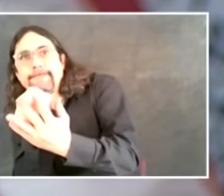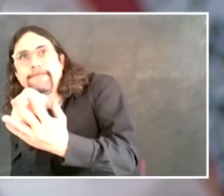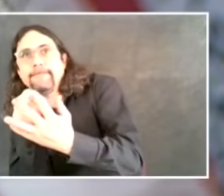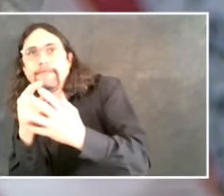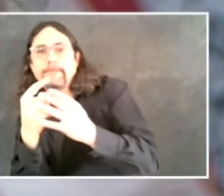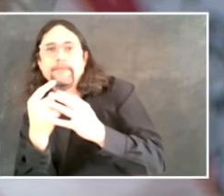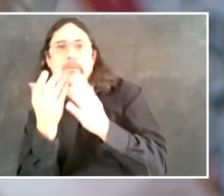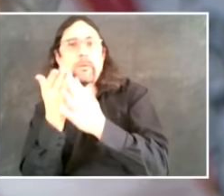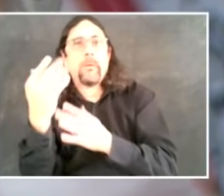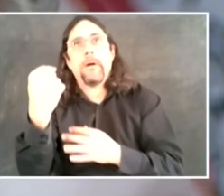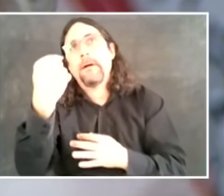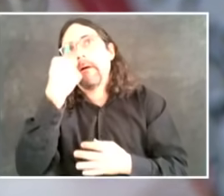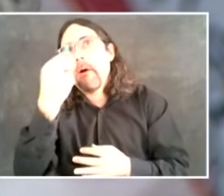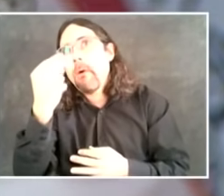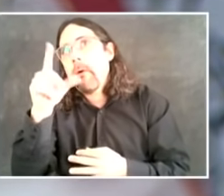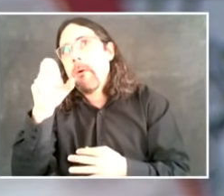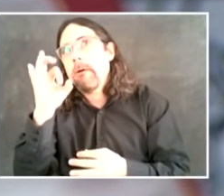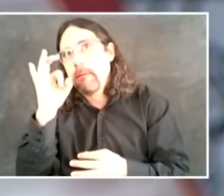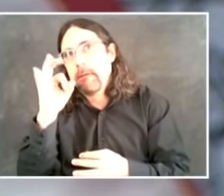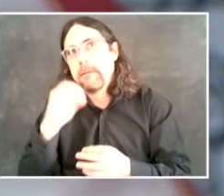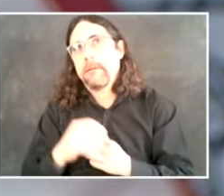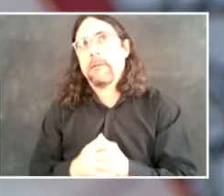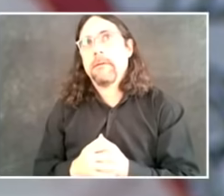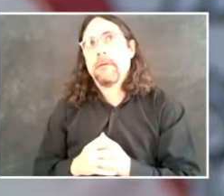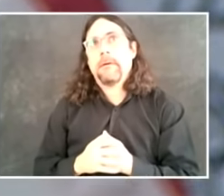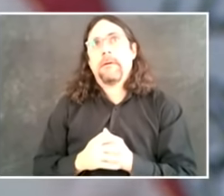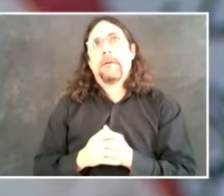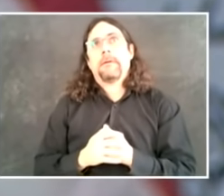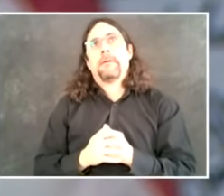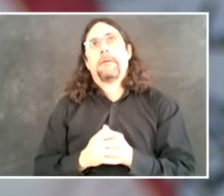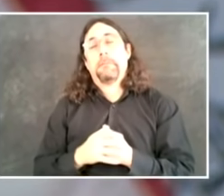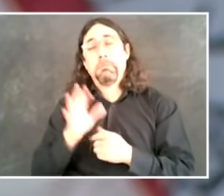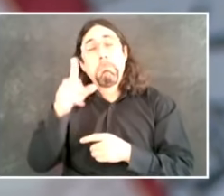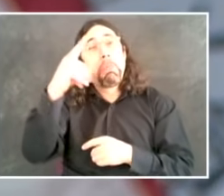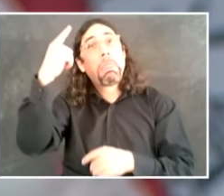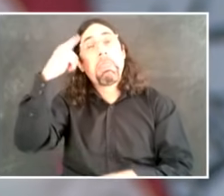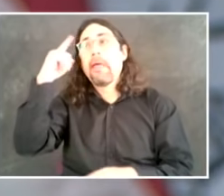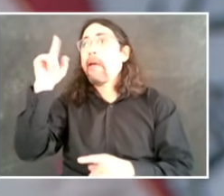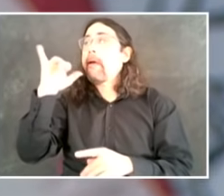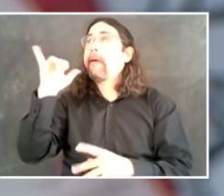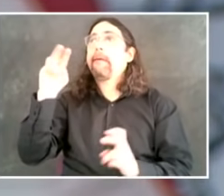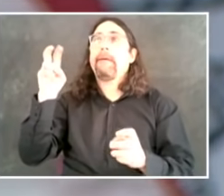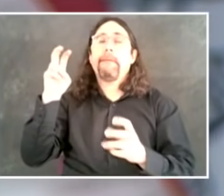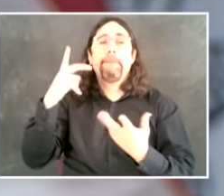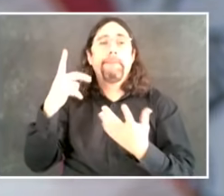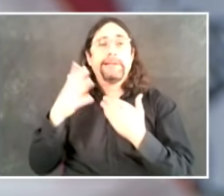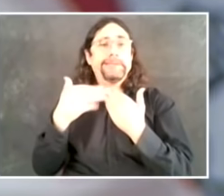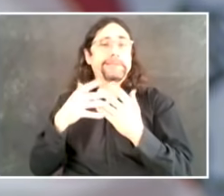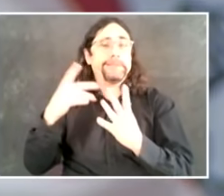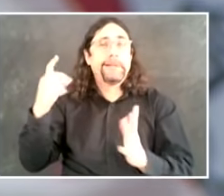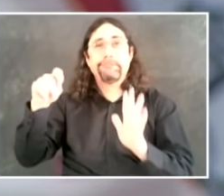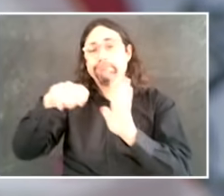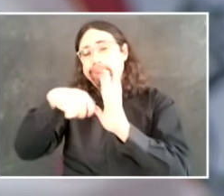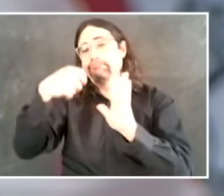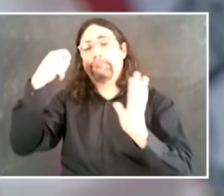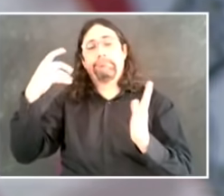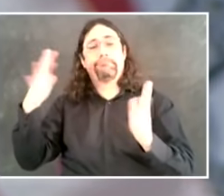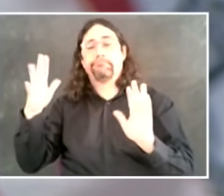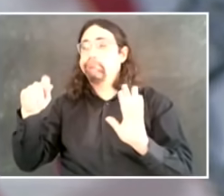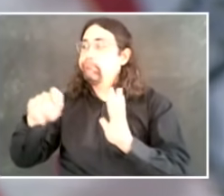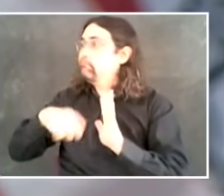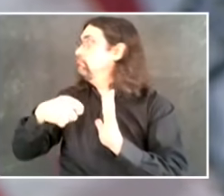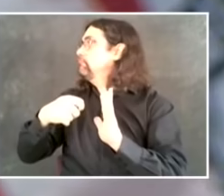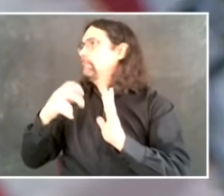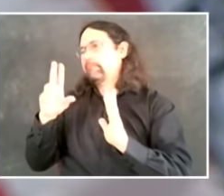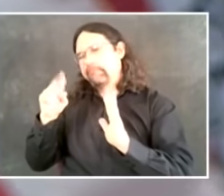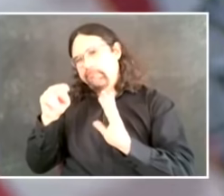matter. But again, there's tremendous talent in this city. And so many people, so many